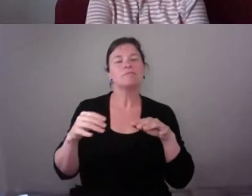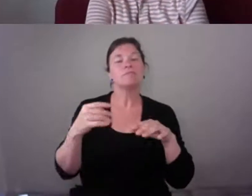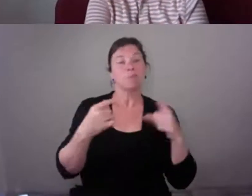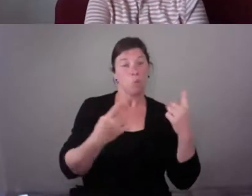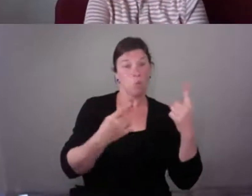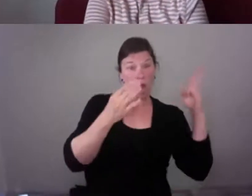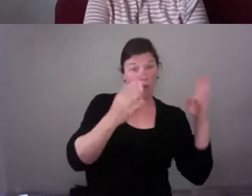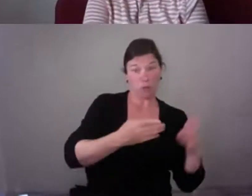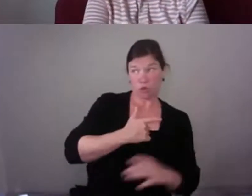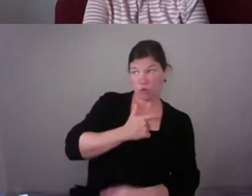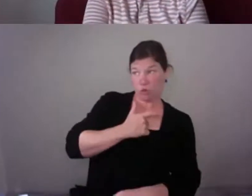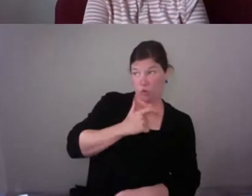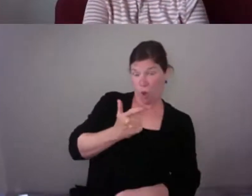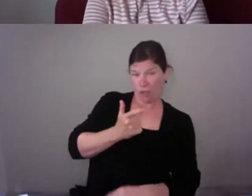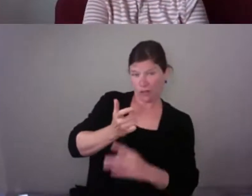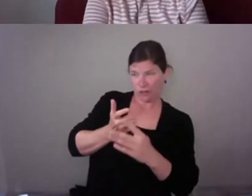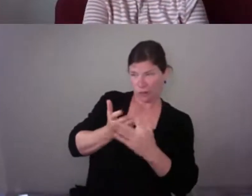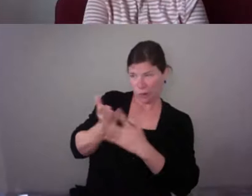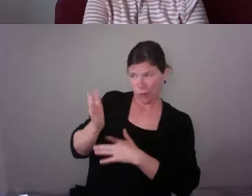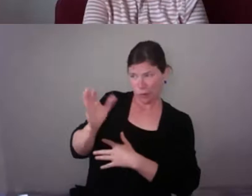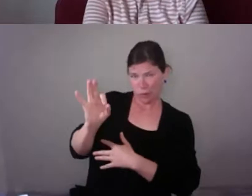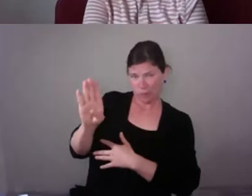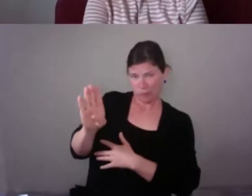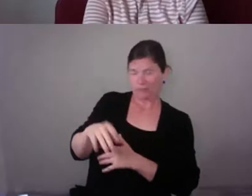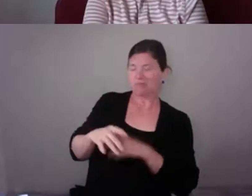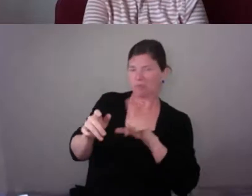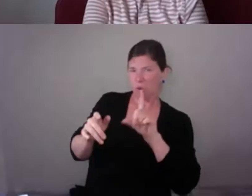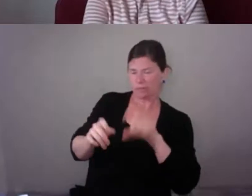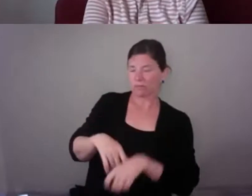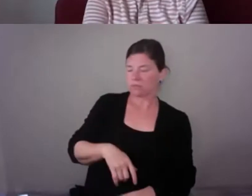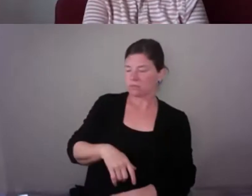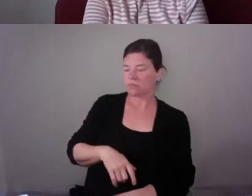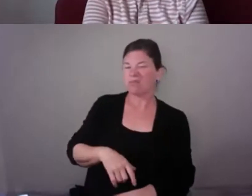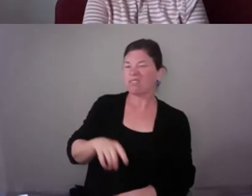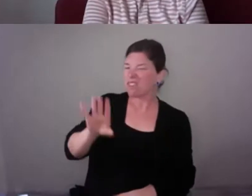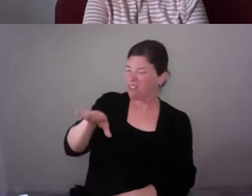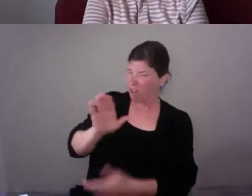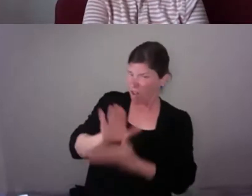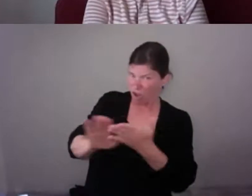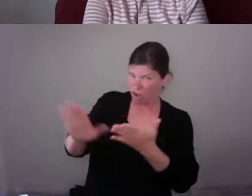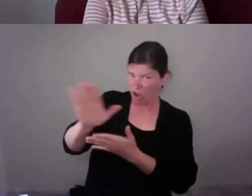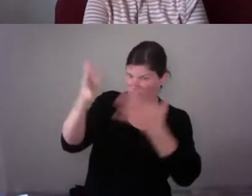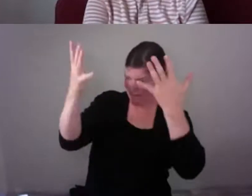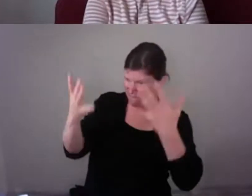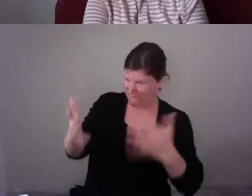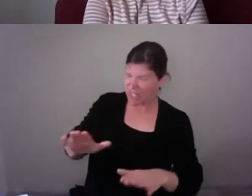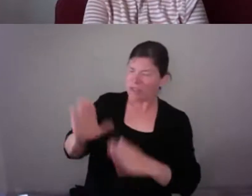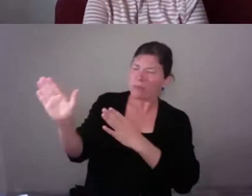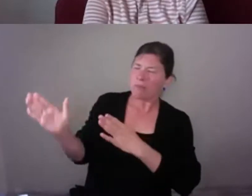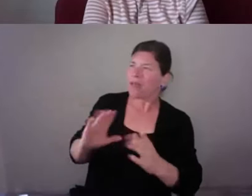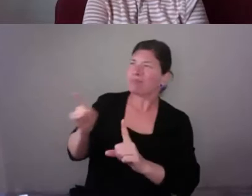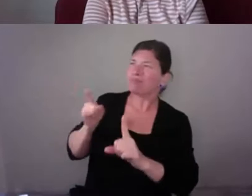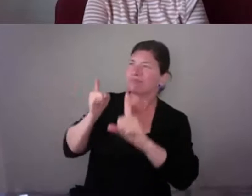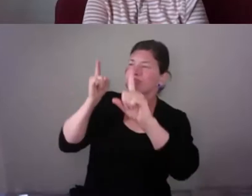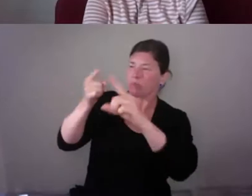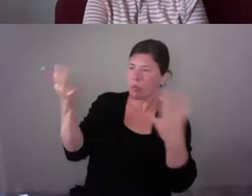live via Facebook. Micah, after college, what are your plans? Do you have any plans to